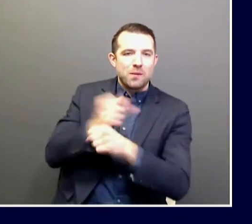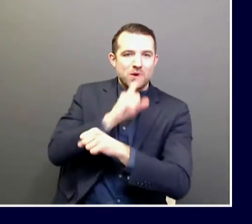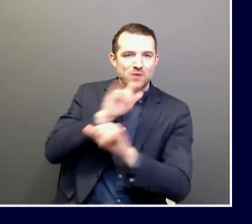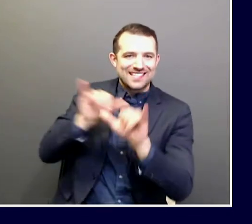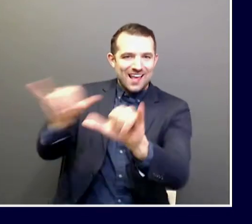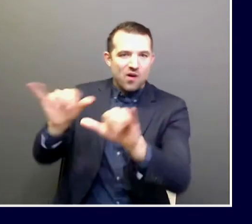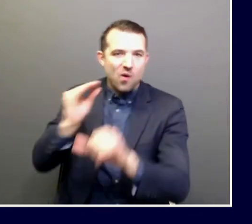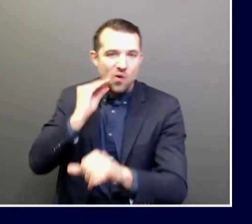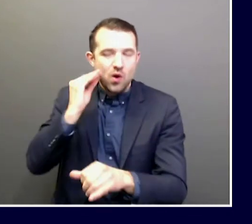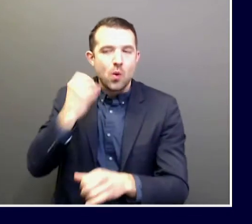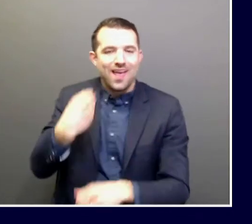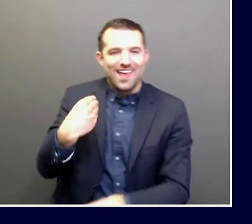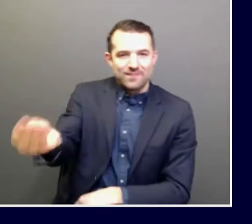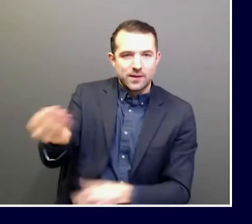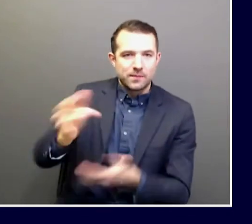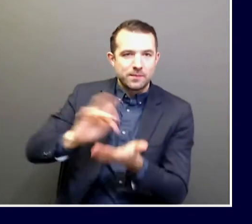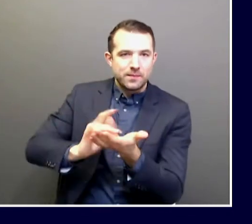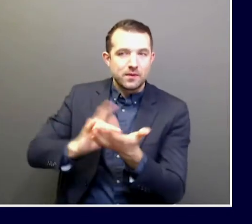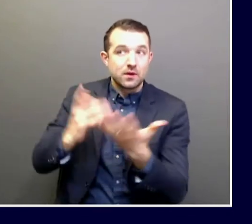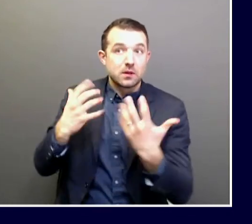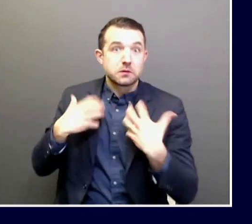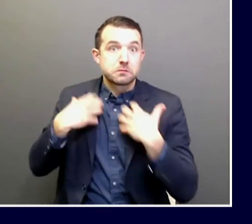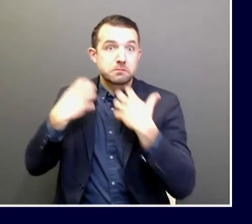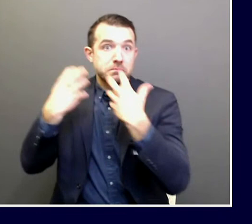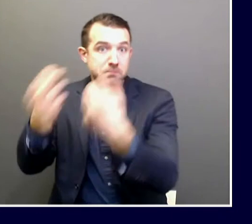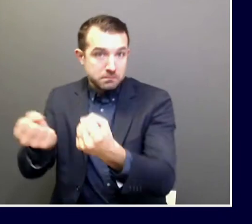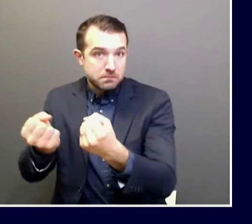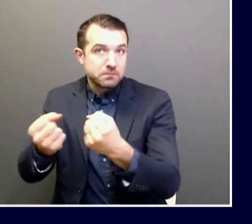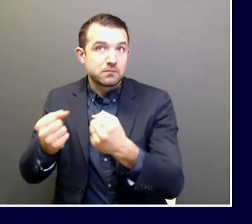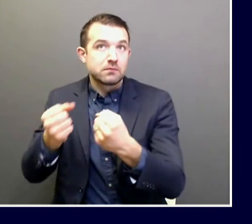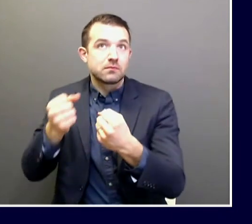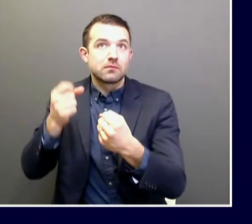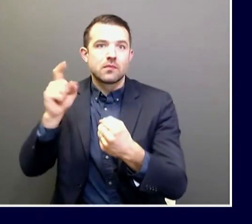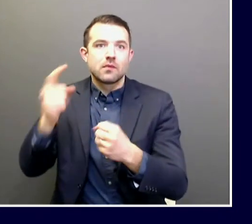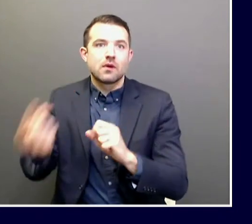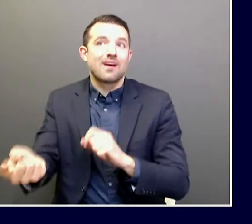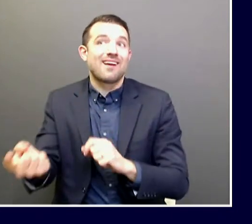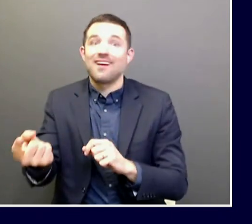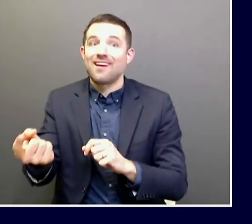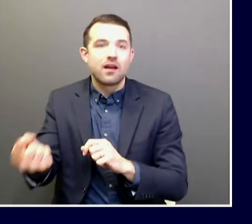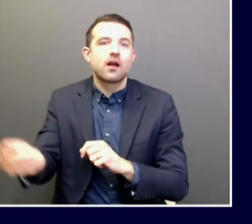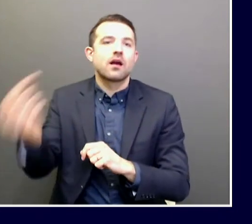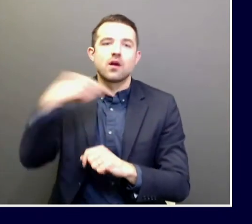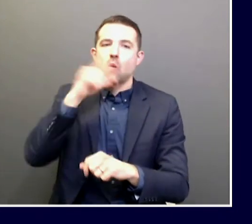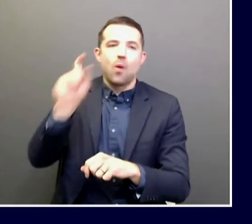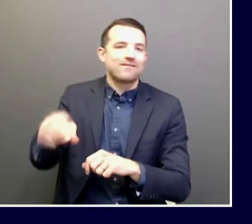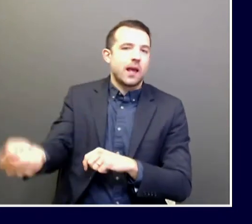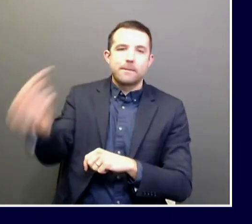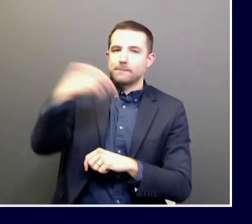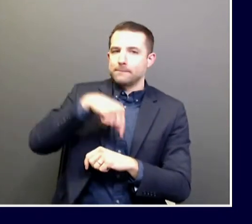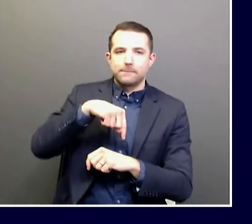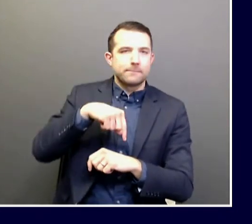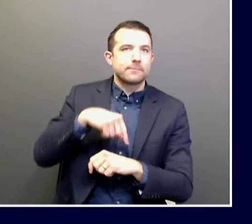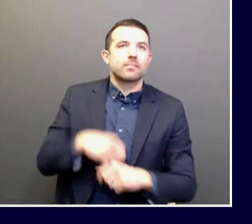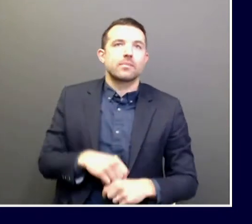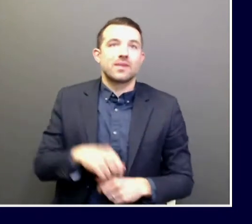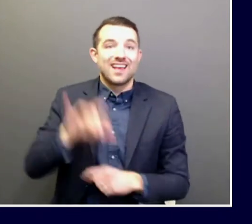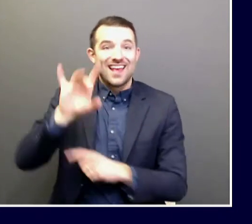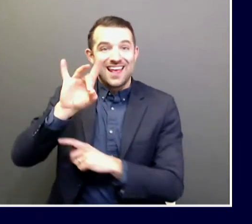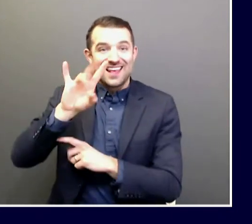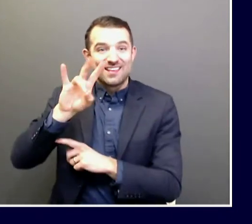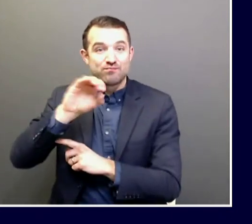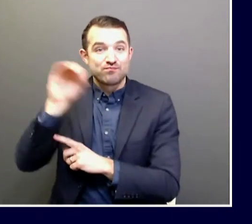forward. It means that a drug that is 87% effective at preventing